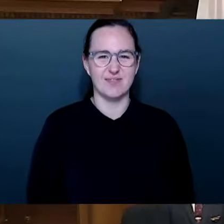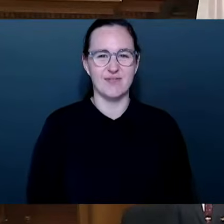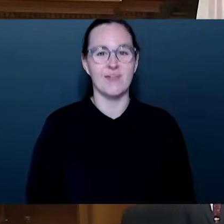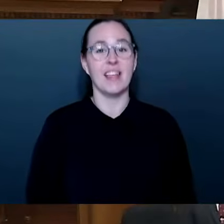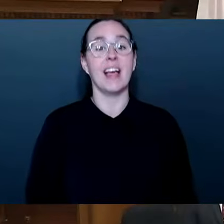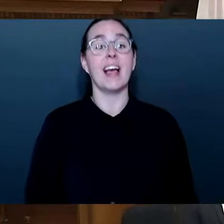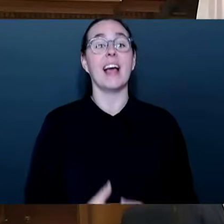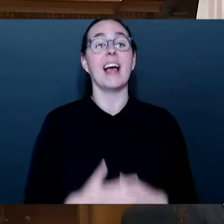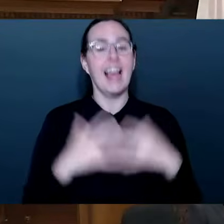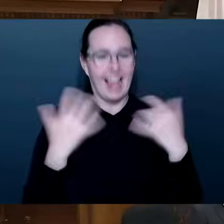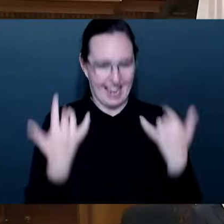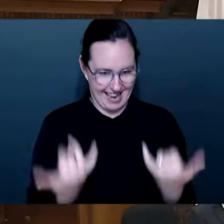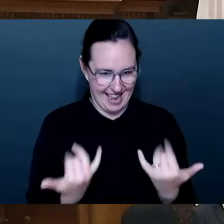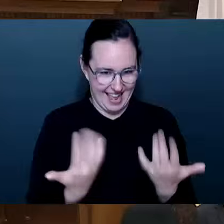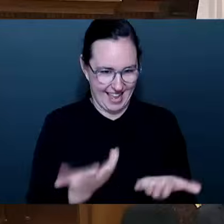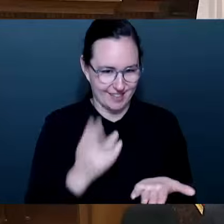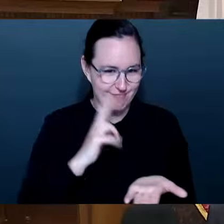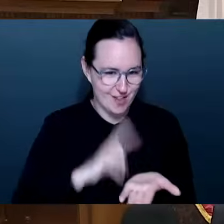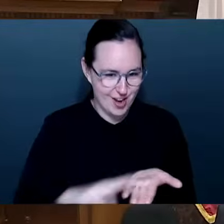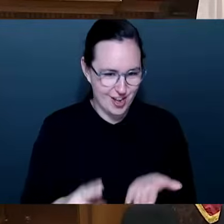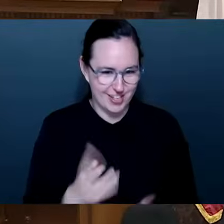Introduction of bills.